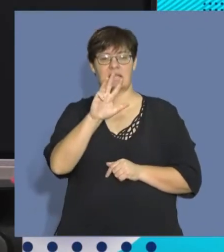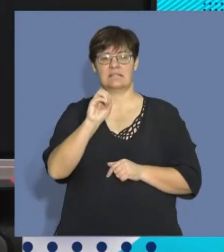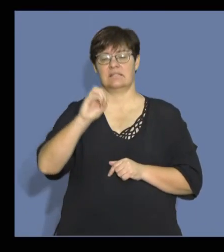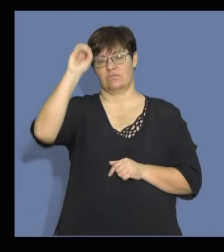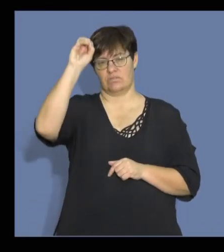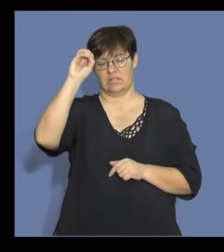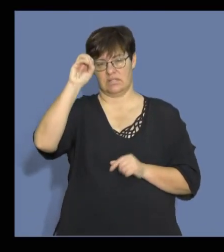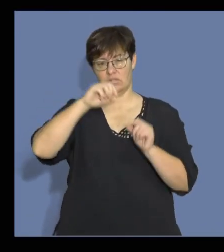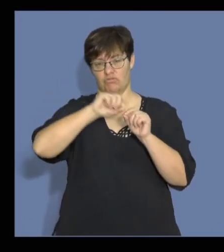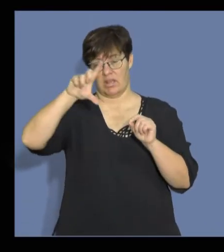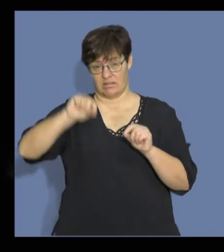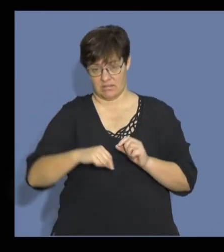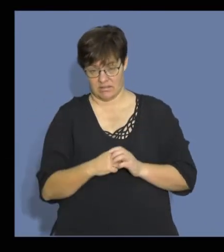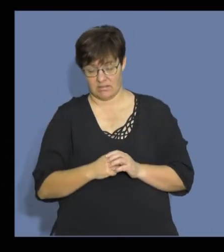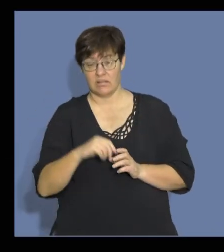And therefore,